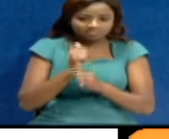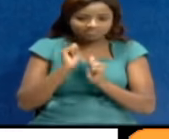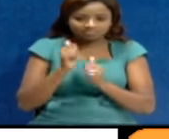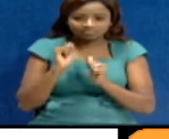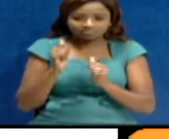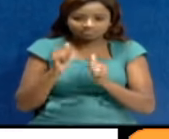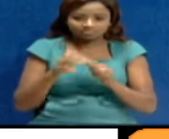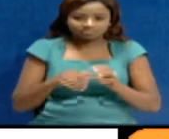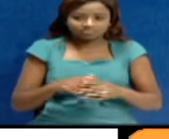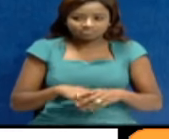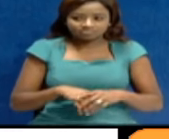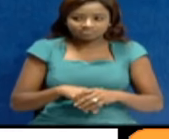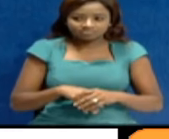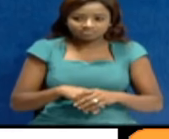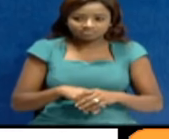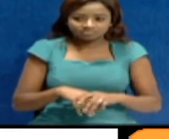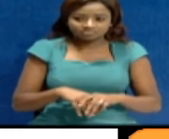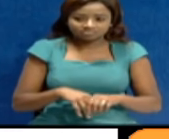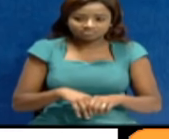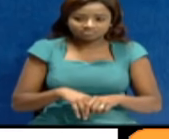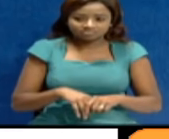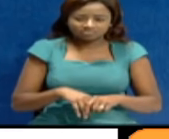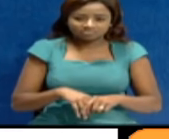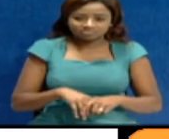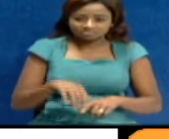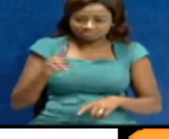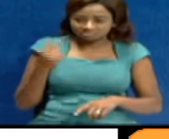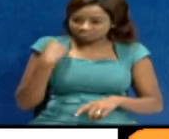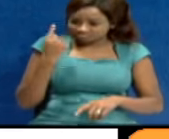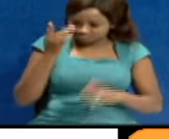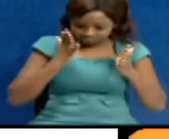he's falsely characterized as an activist. He's not an activist. He's number one